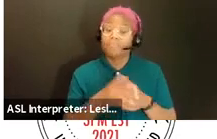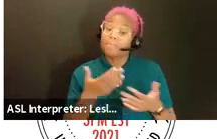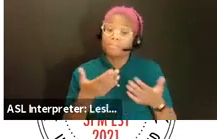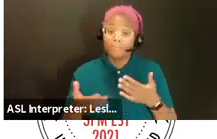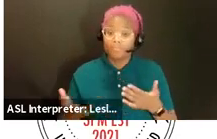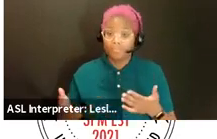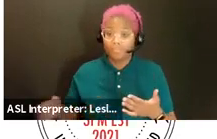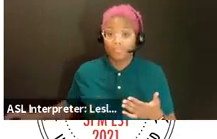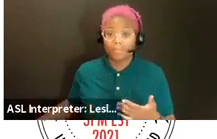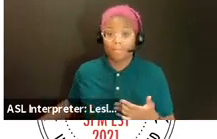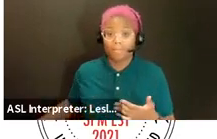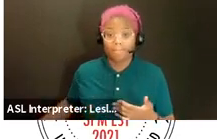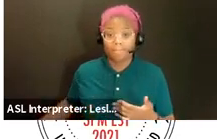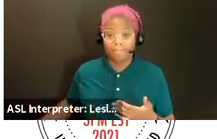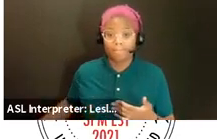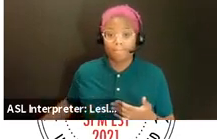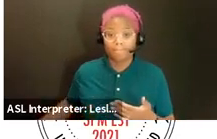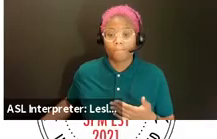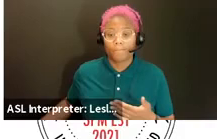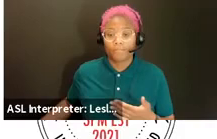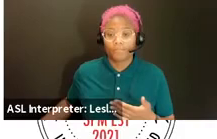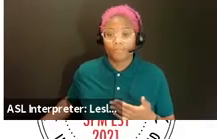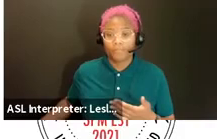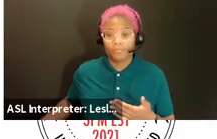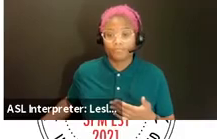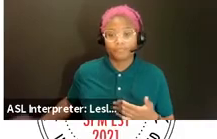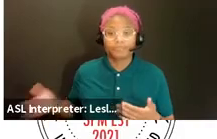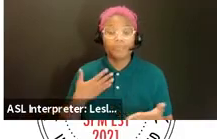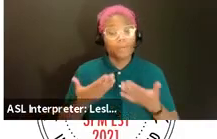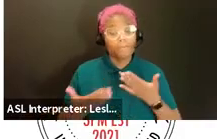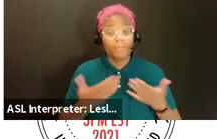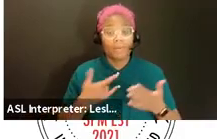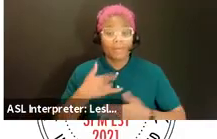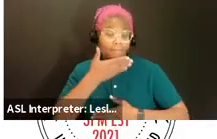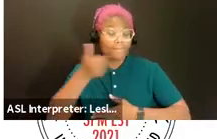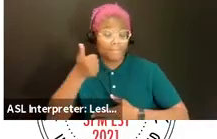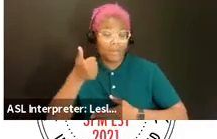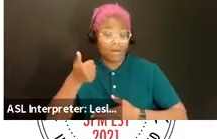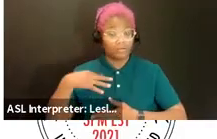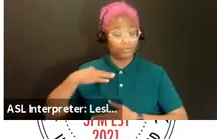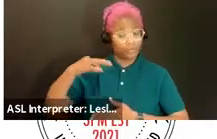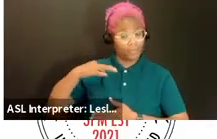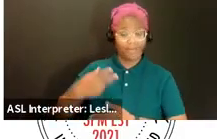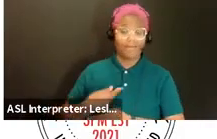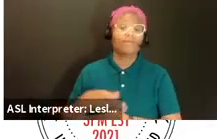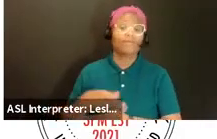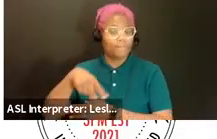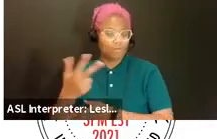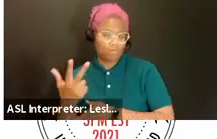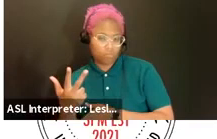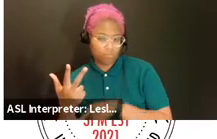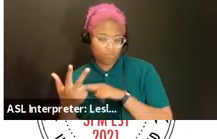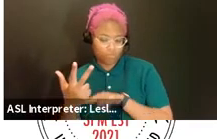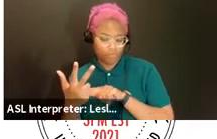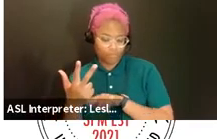idea to apply for the P3 because there's not as much documentation required. There's no particular standard of renown,